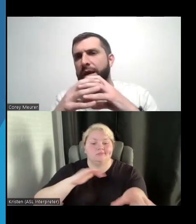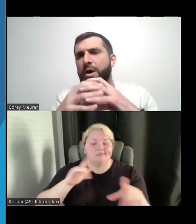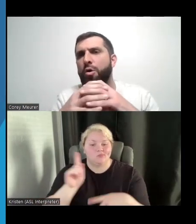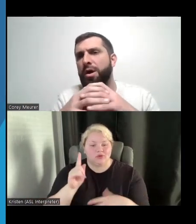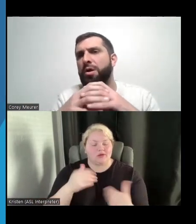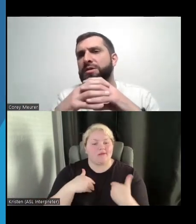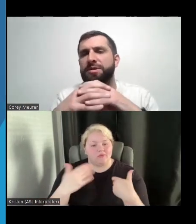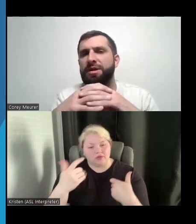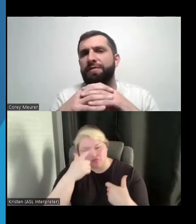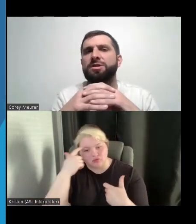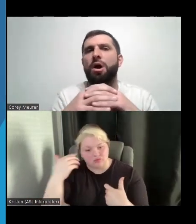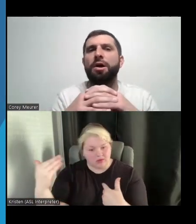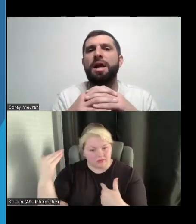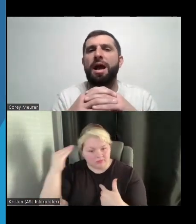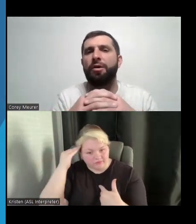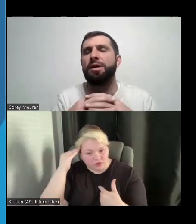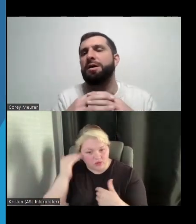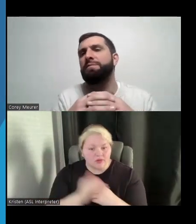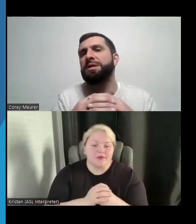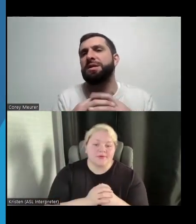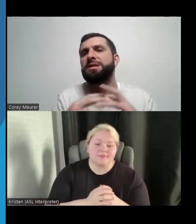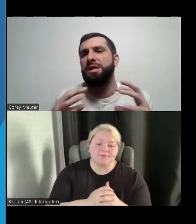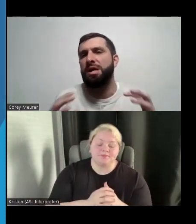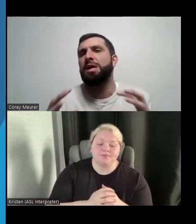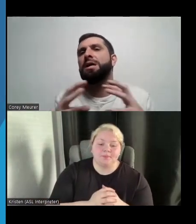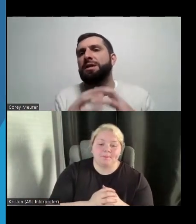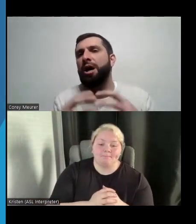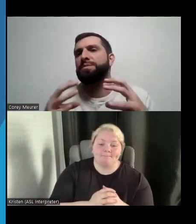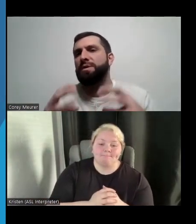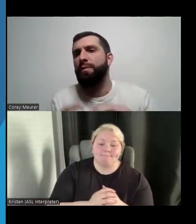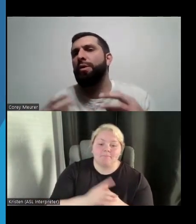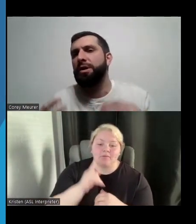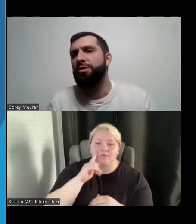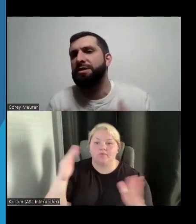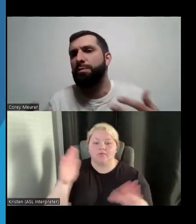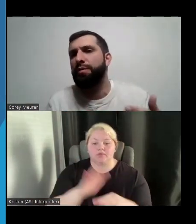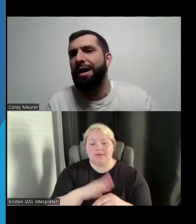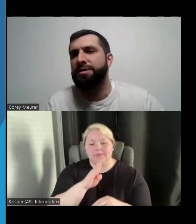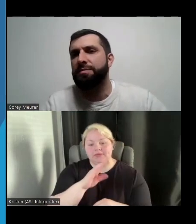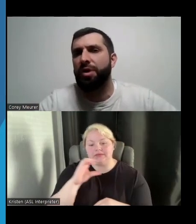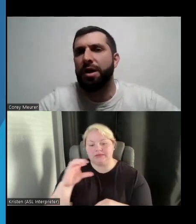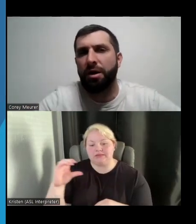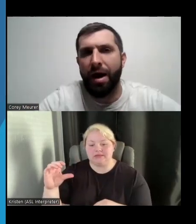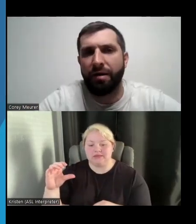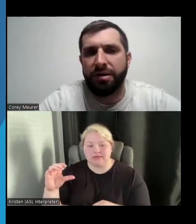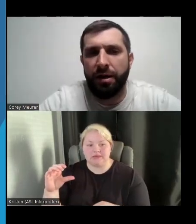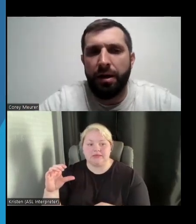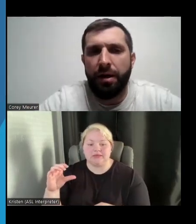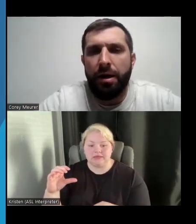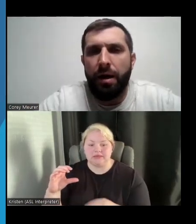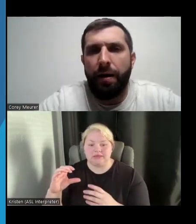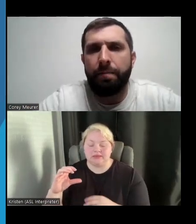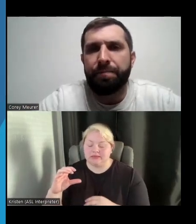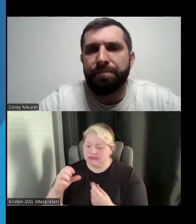focus and kind of hone in on a specific target area of BCC to help support and address and provide some training around.